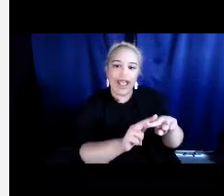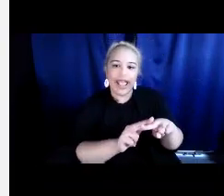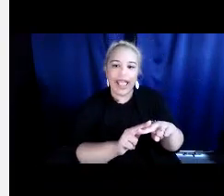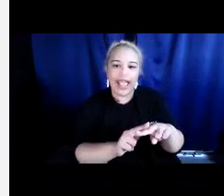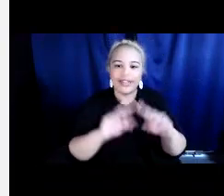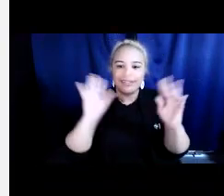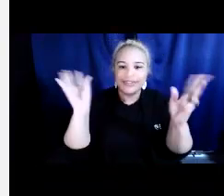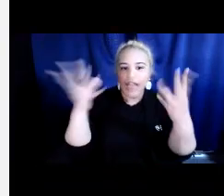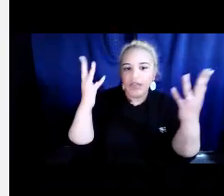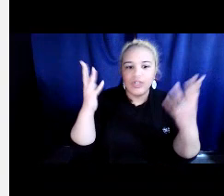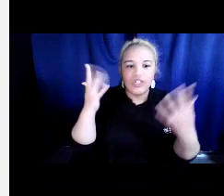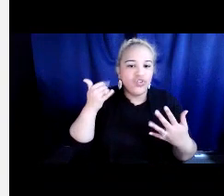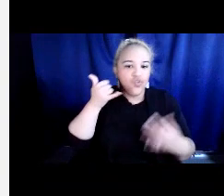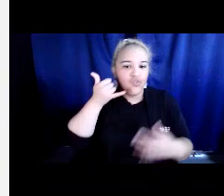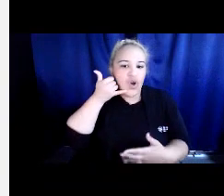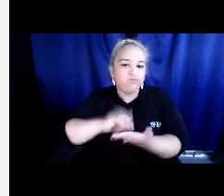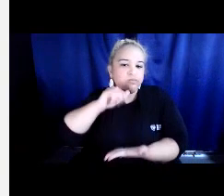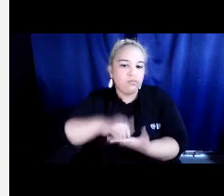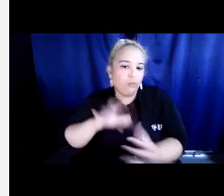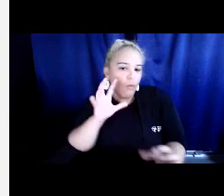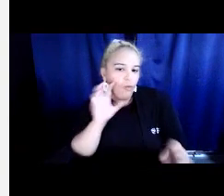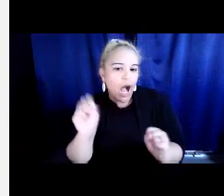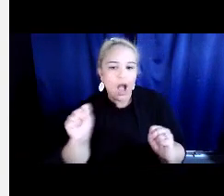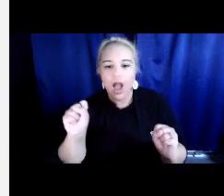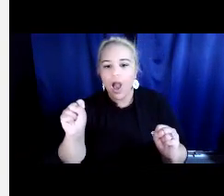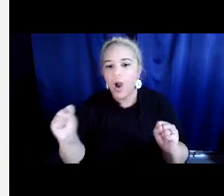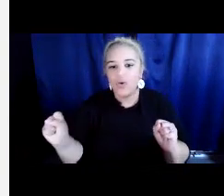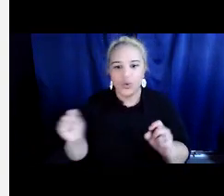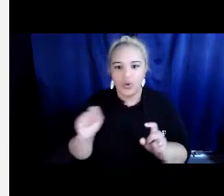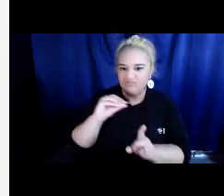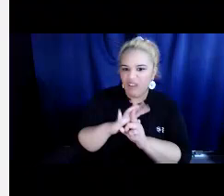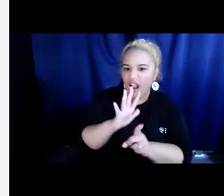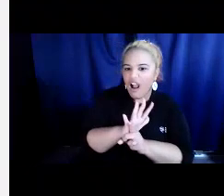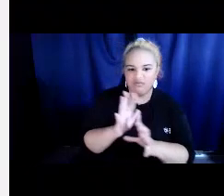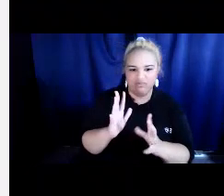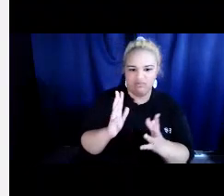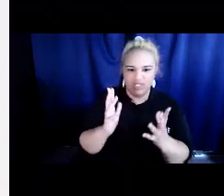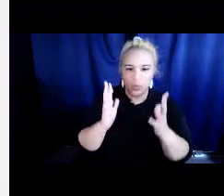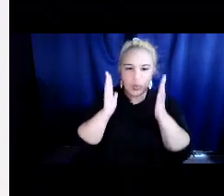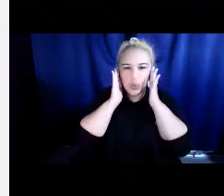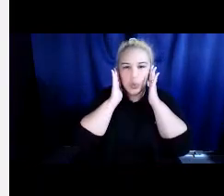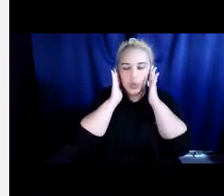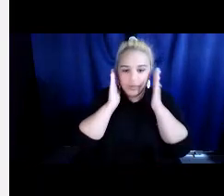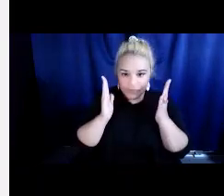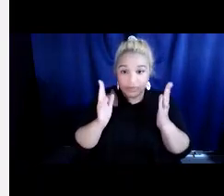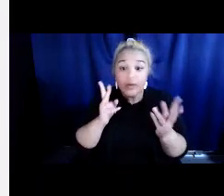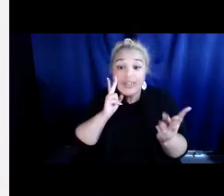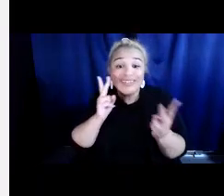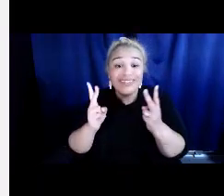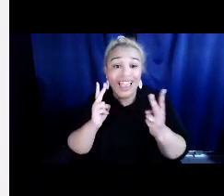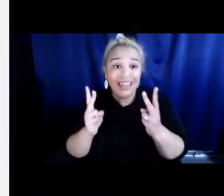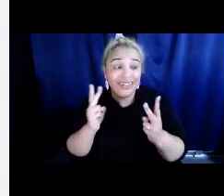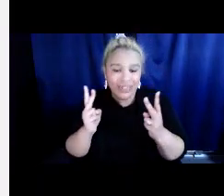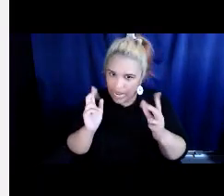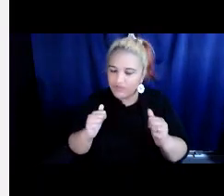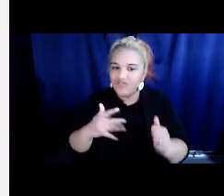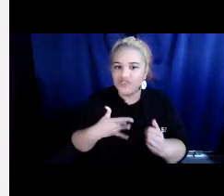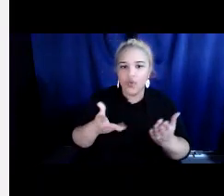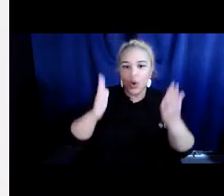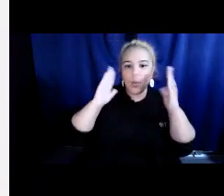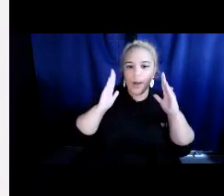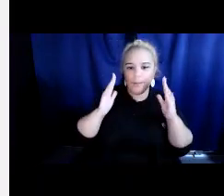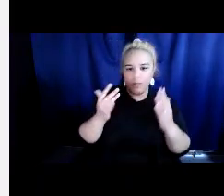in crowded workspaces or colors and patterns in the workplace environment. Or taste sensitivity, a dislike of food with